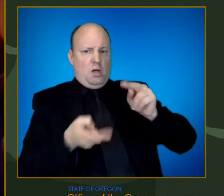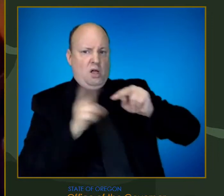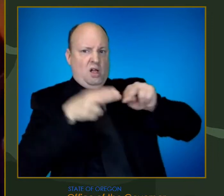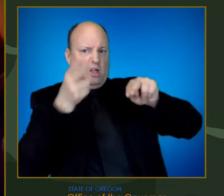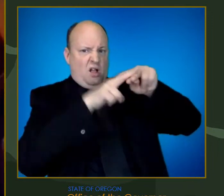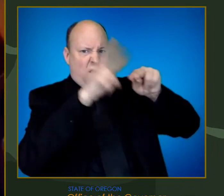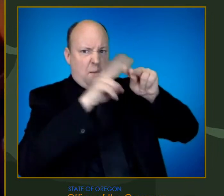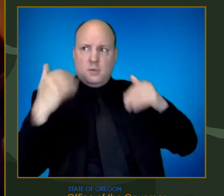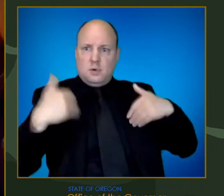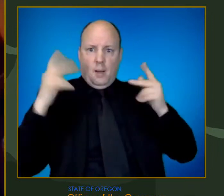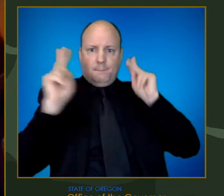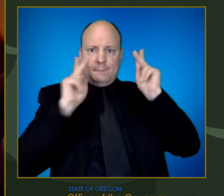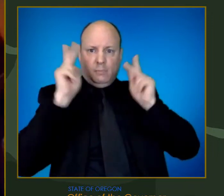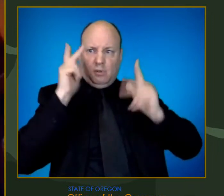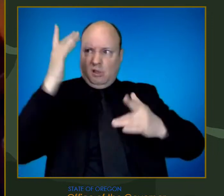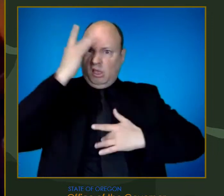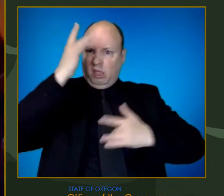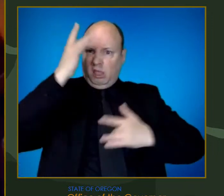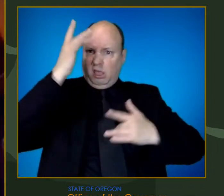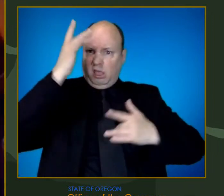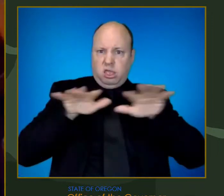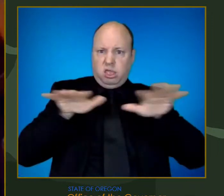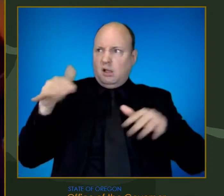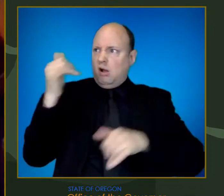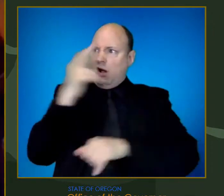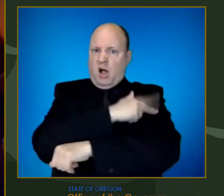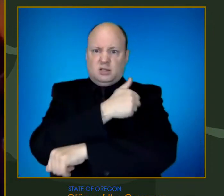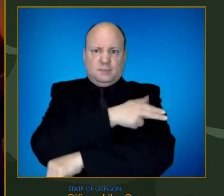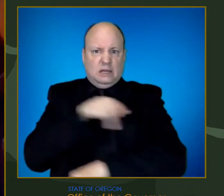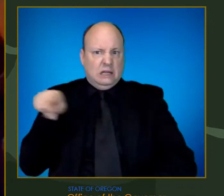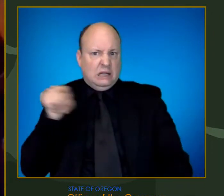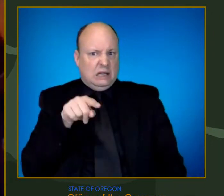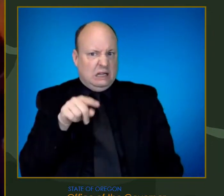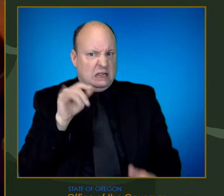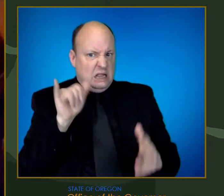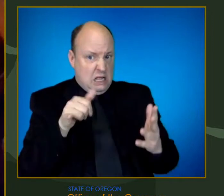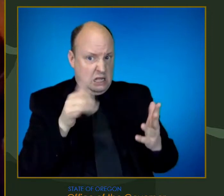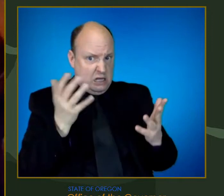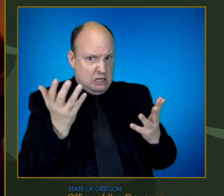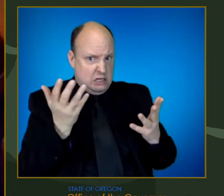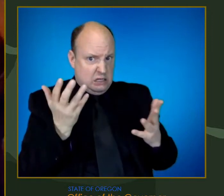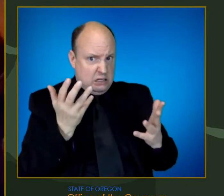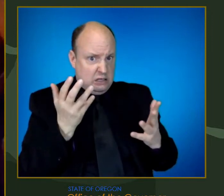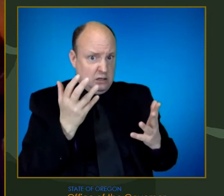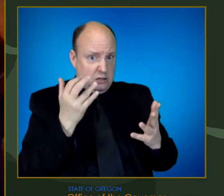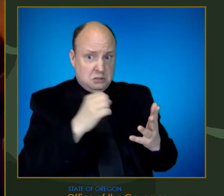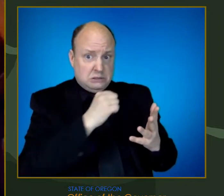and hospitalizations. Is that primarily just because most seniors are vaccinated?